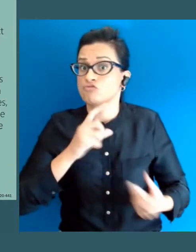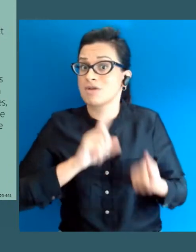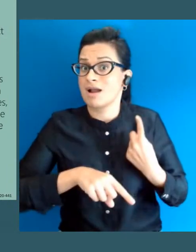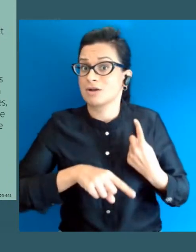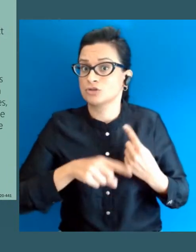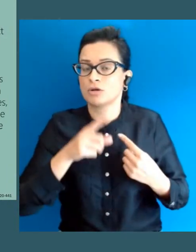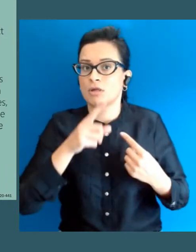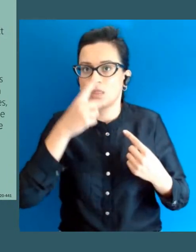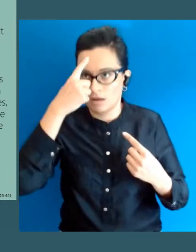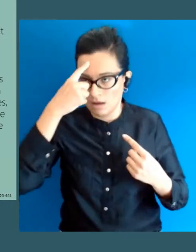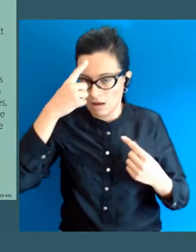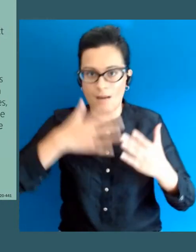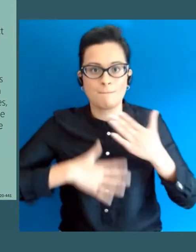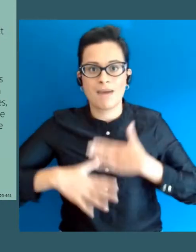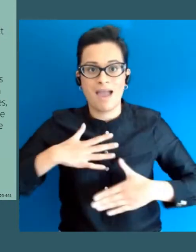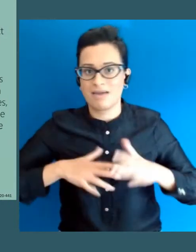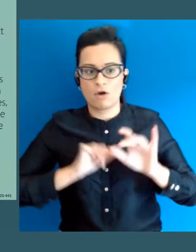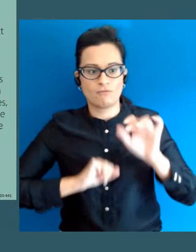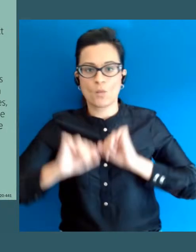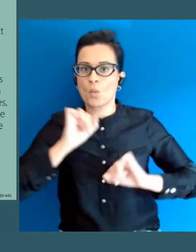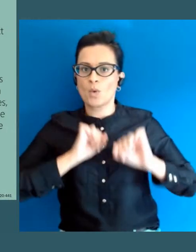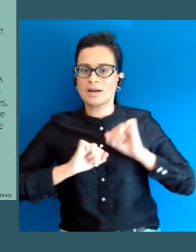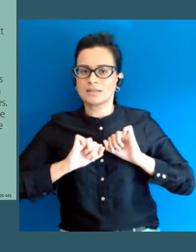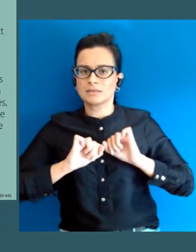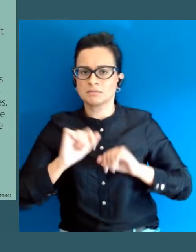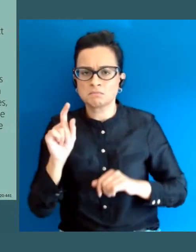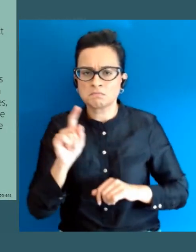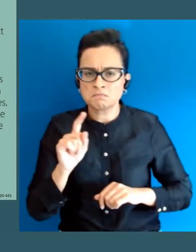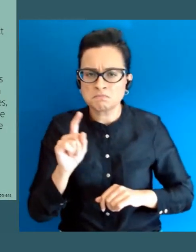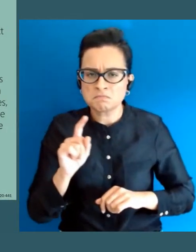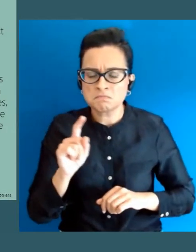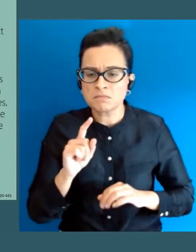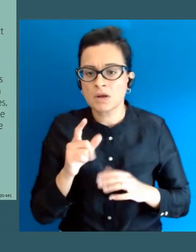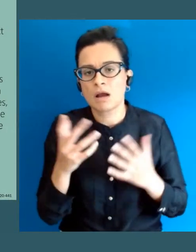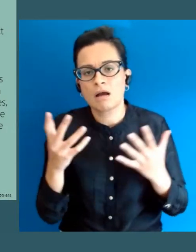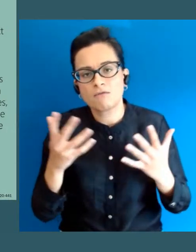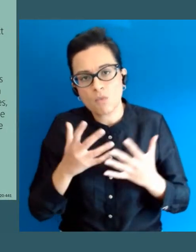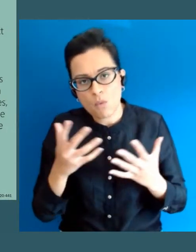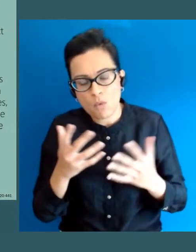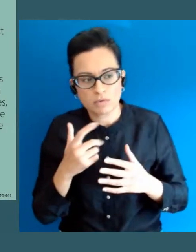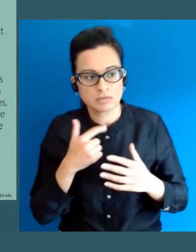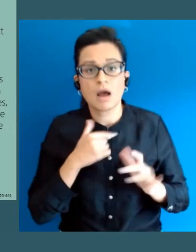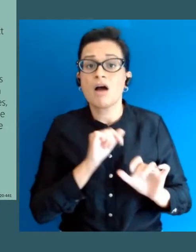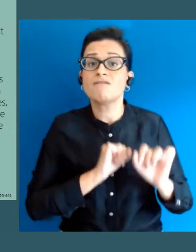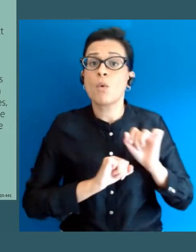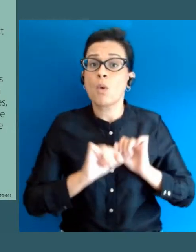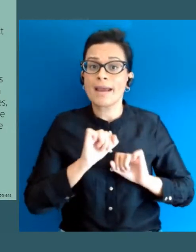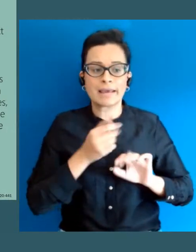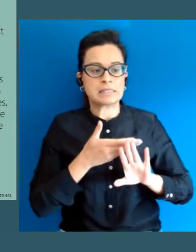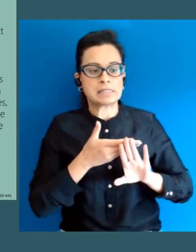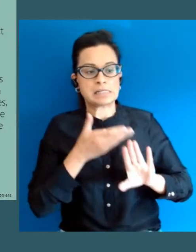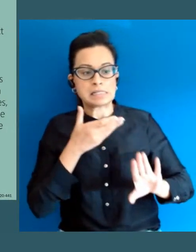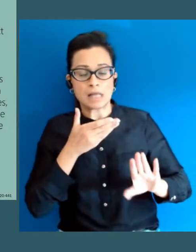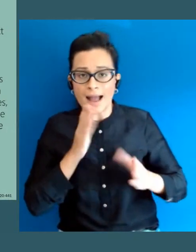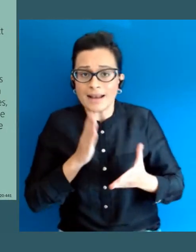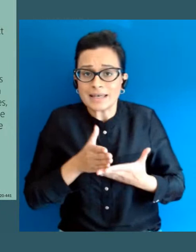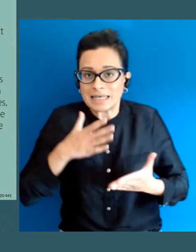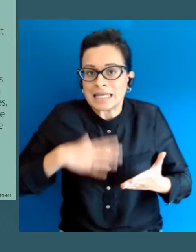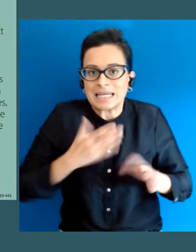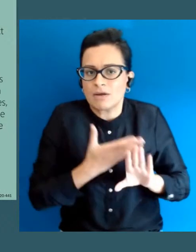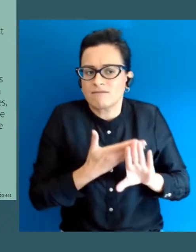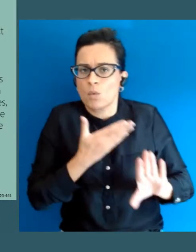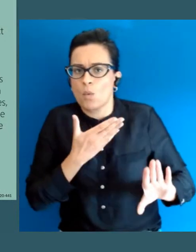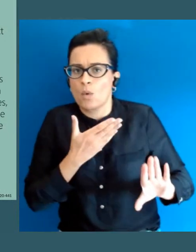behavioural avoidance. Now, obviously, a certain amount of avoidance is imperative, as we know, but